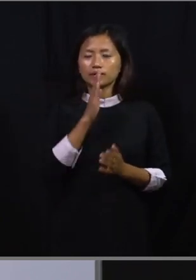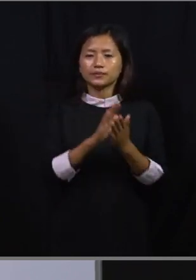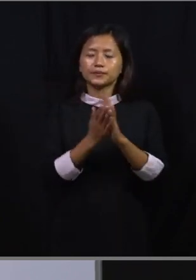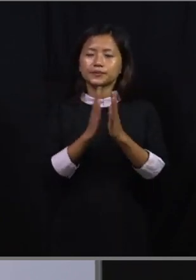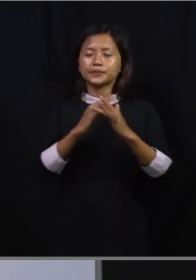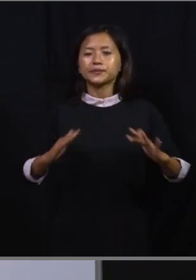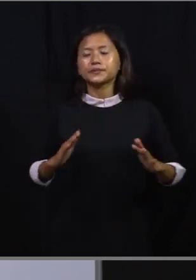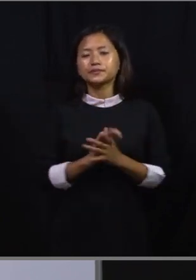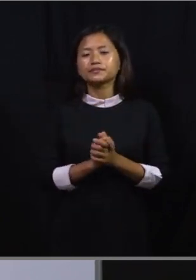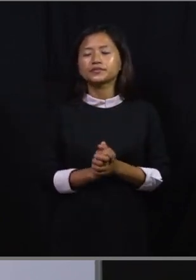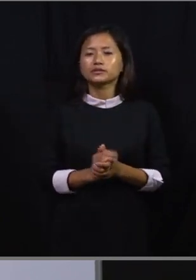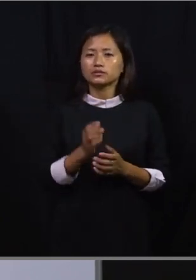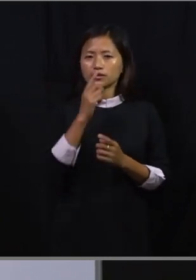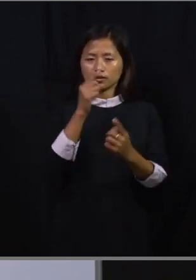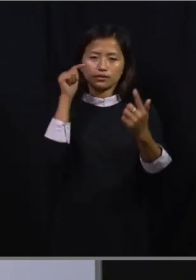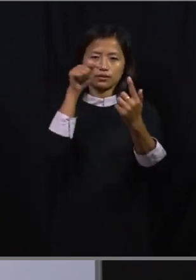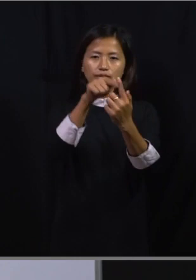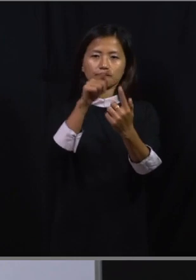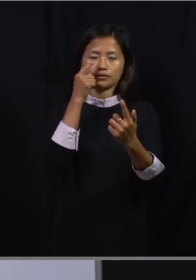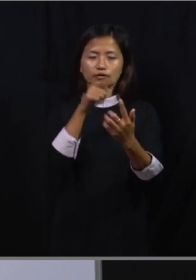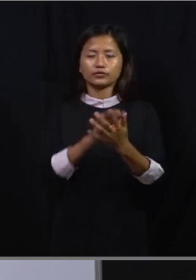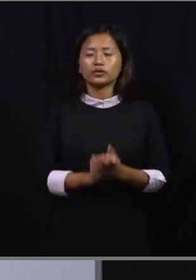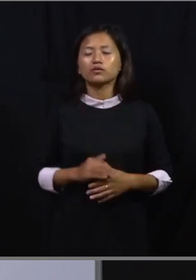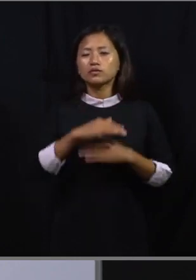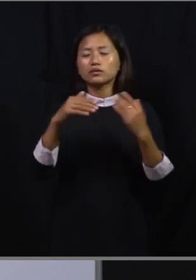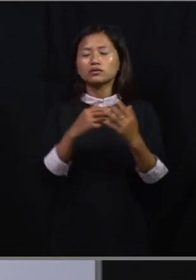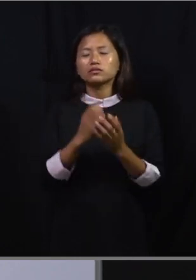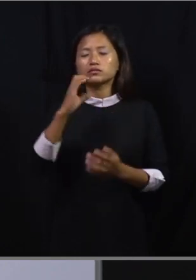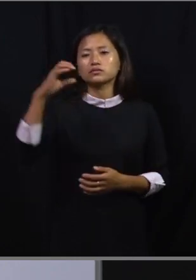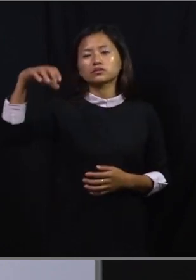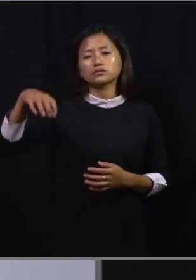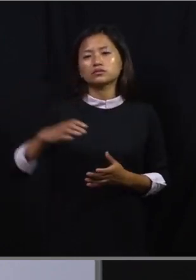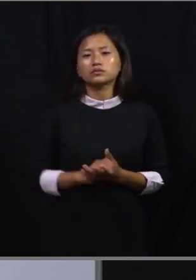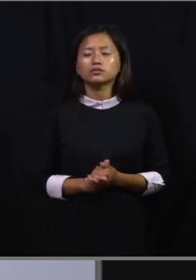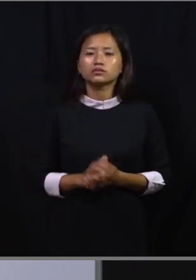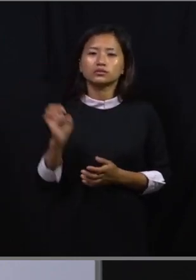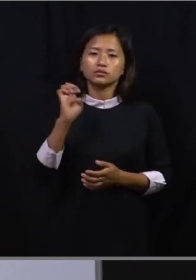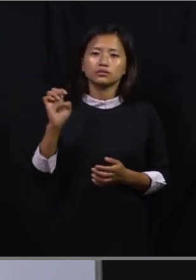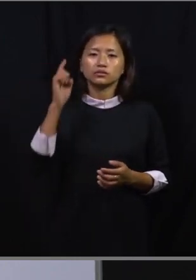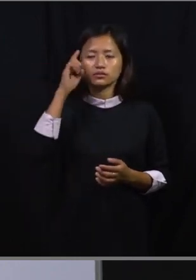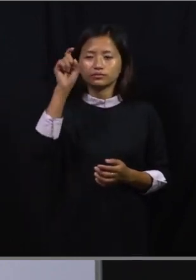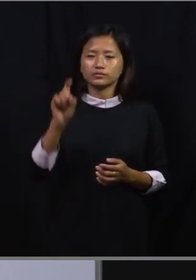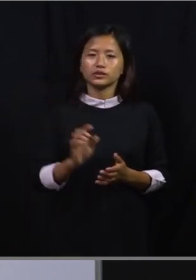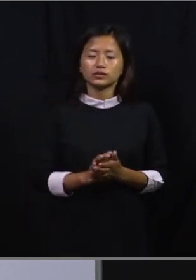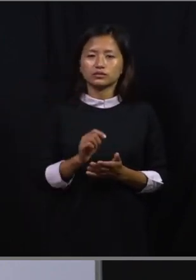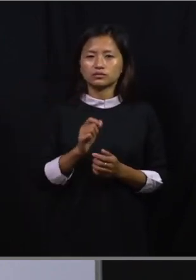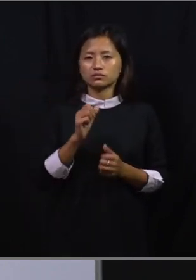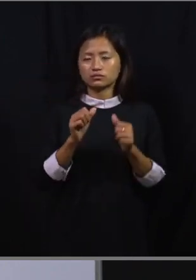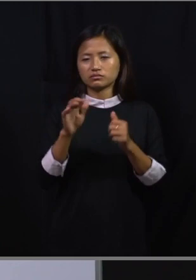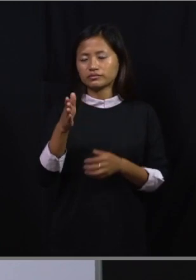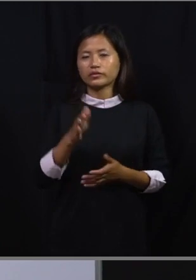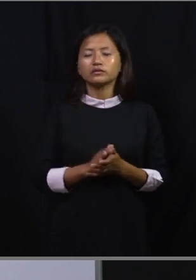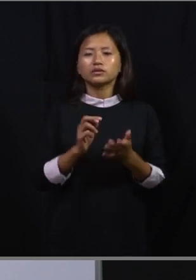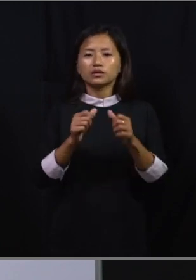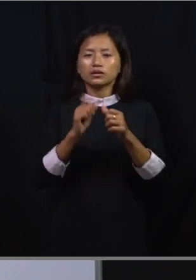cooperation is the aim of almost all the countries. Okay, even though we don't need this non-alignment movement.